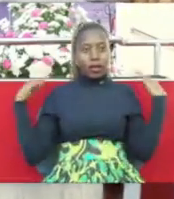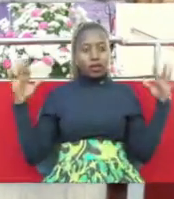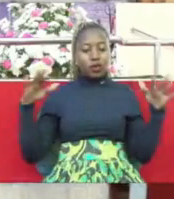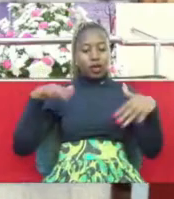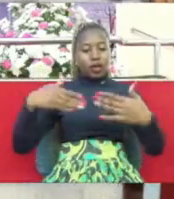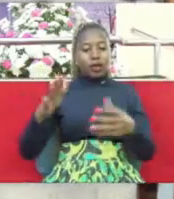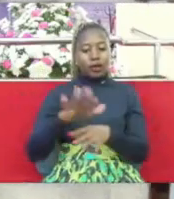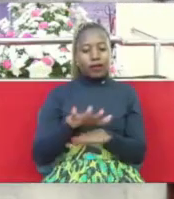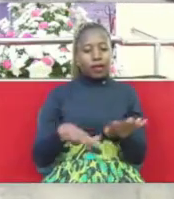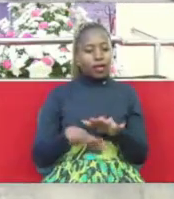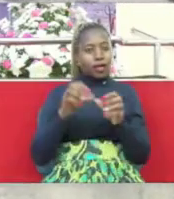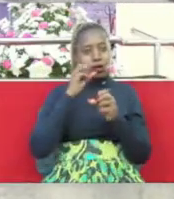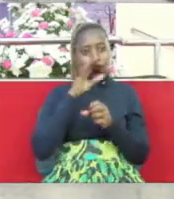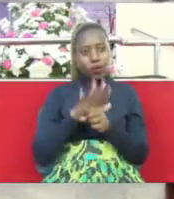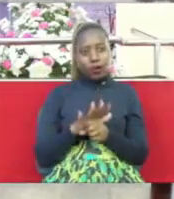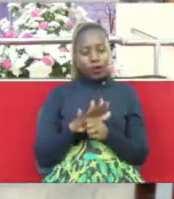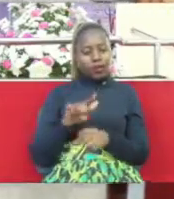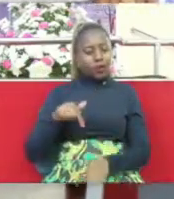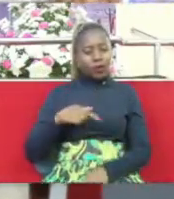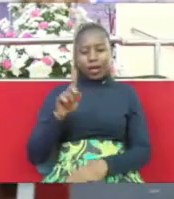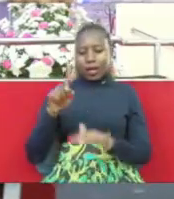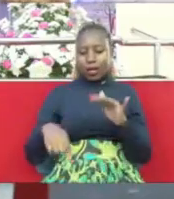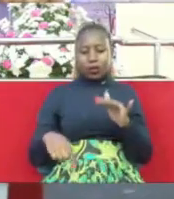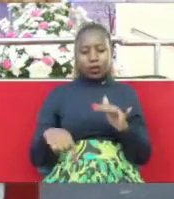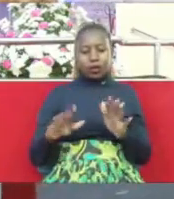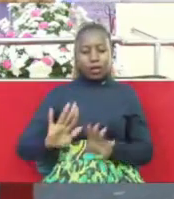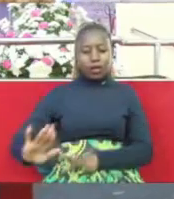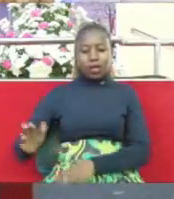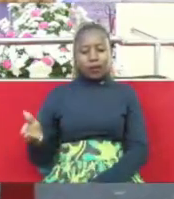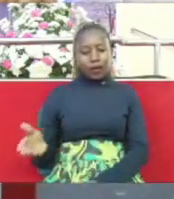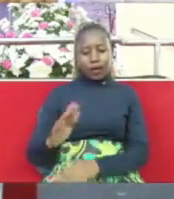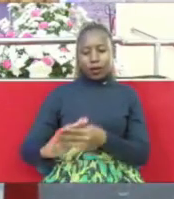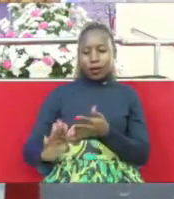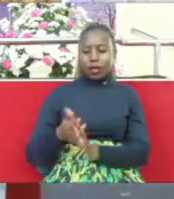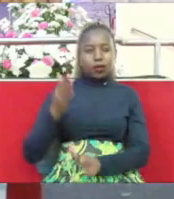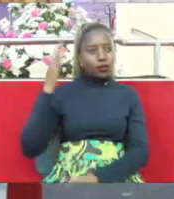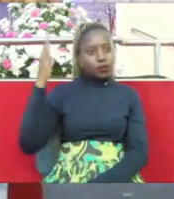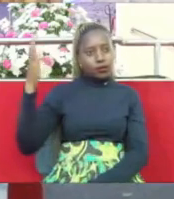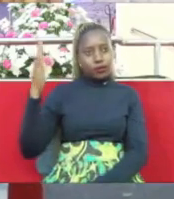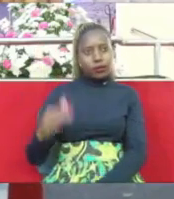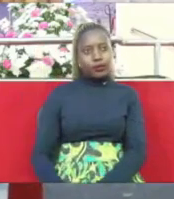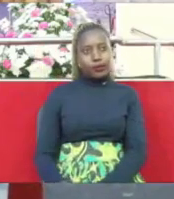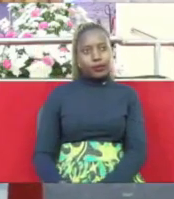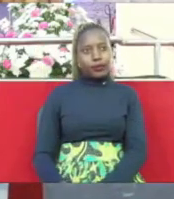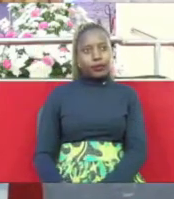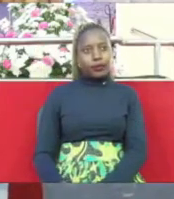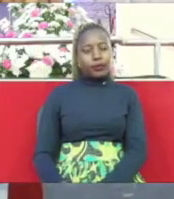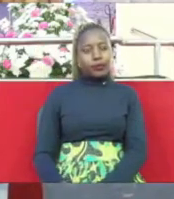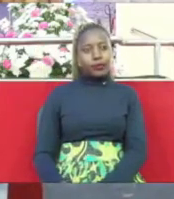cannot leave this place without your presence. Musa anamwambia hapana, hata kama unatuambia utatupatia kila kitu uliopacho uliapia baba